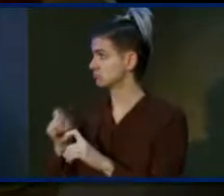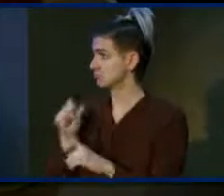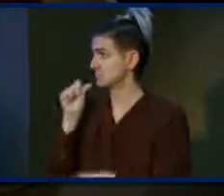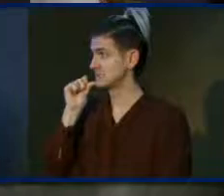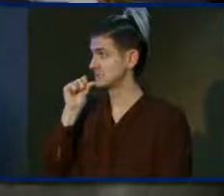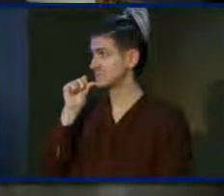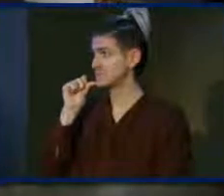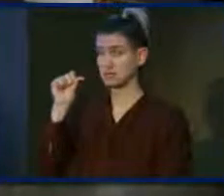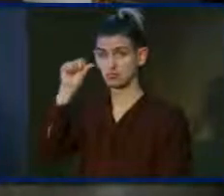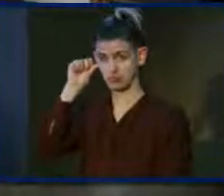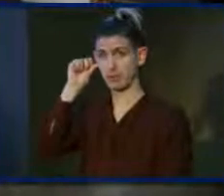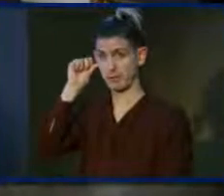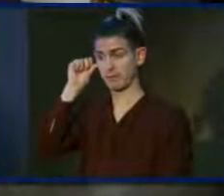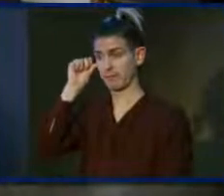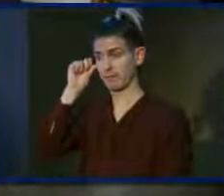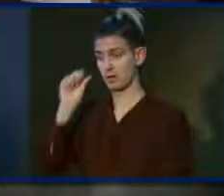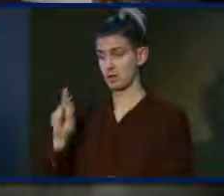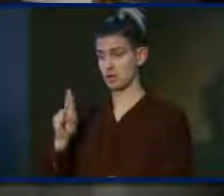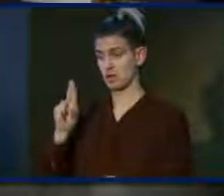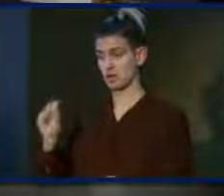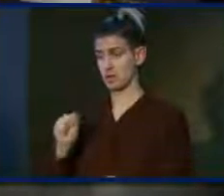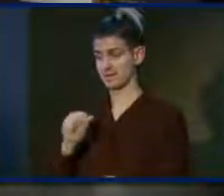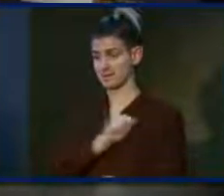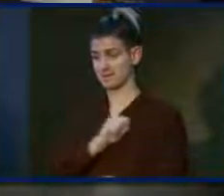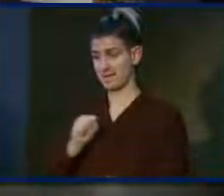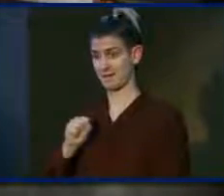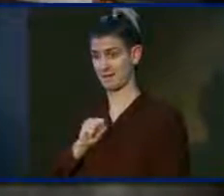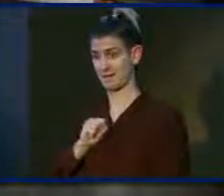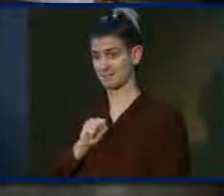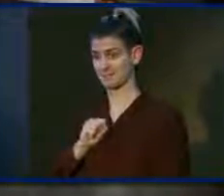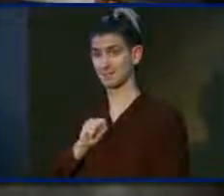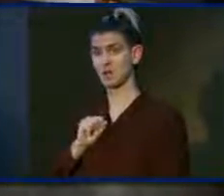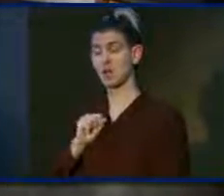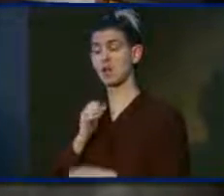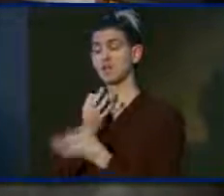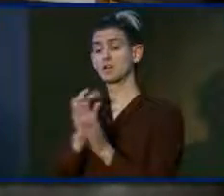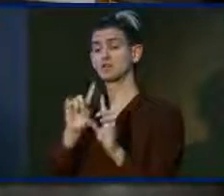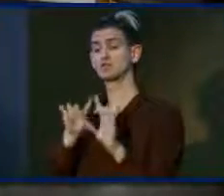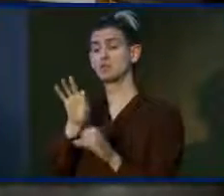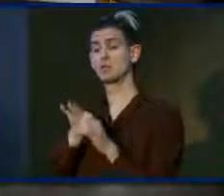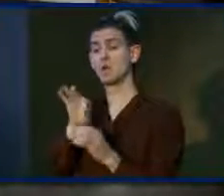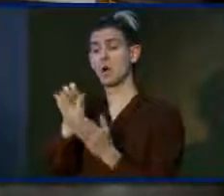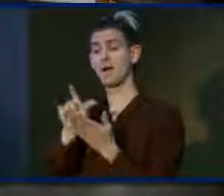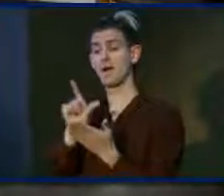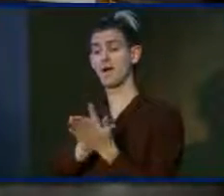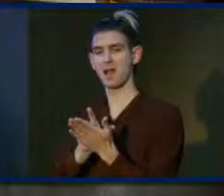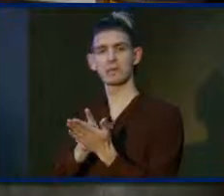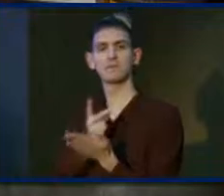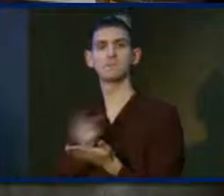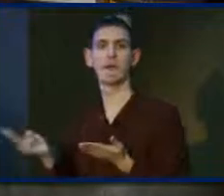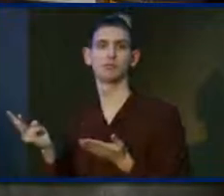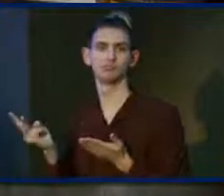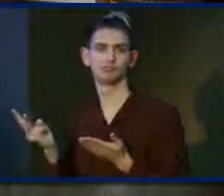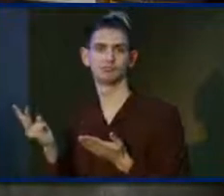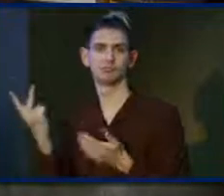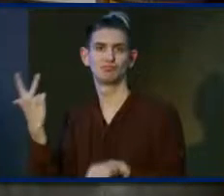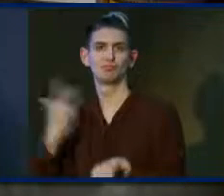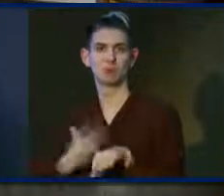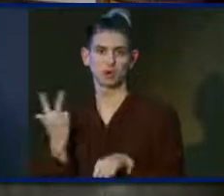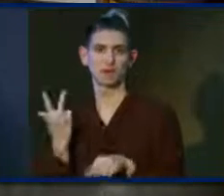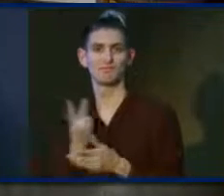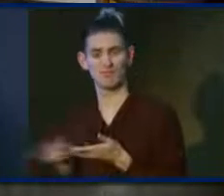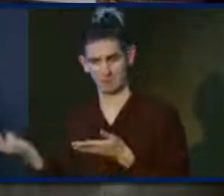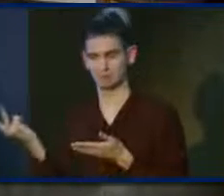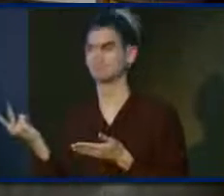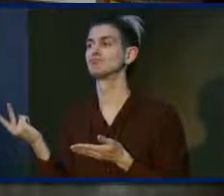Yesterday, the U.S. Senate failed to pass the Freedom to Vote Act for a third time. And I'm